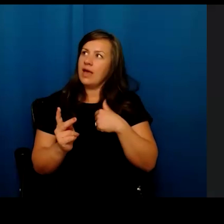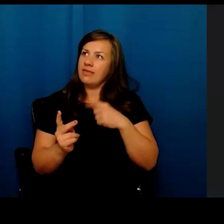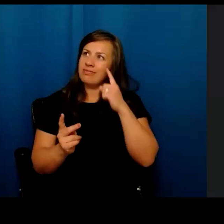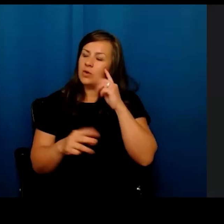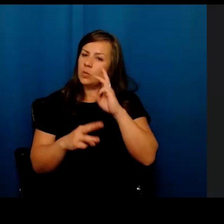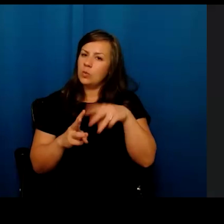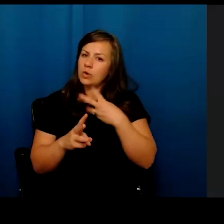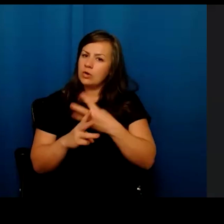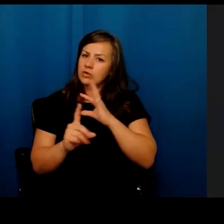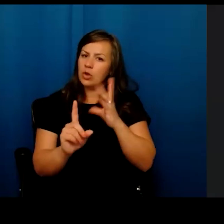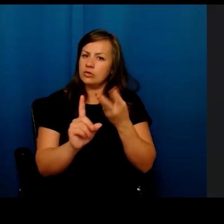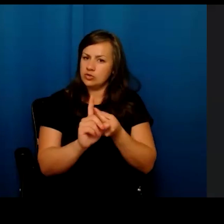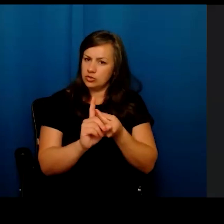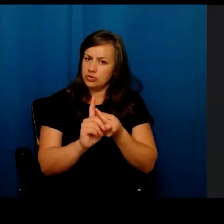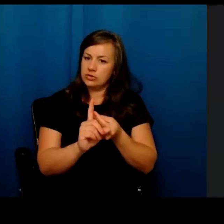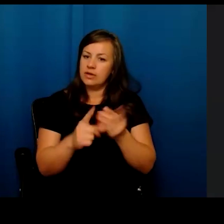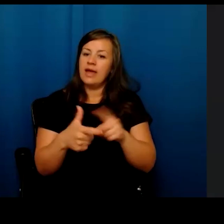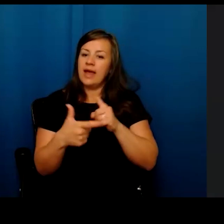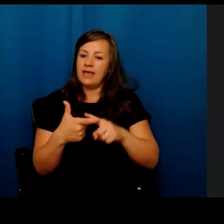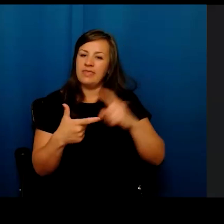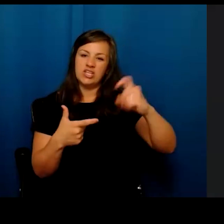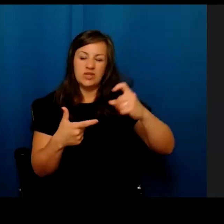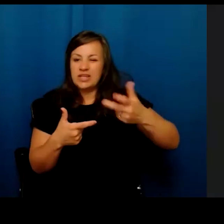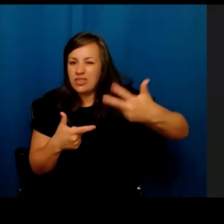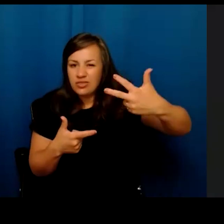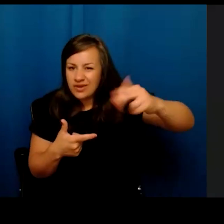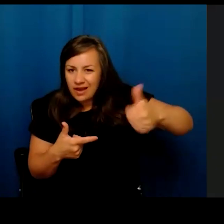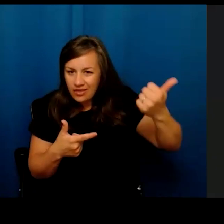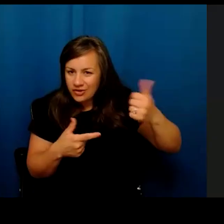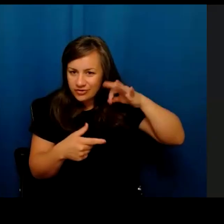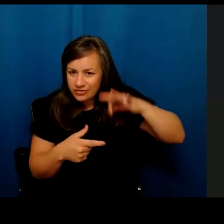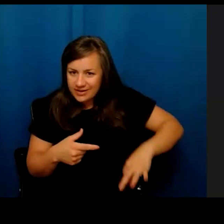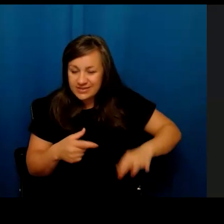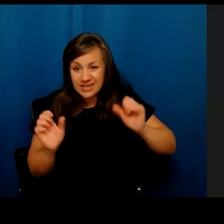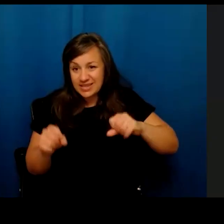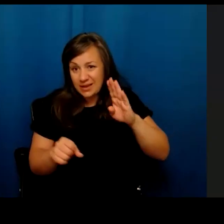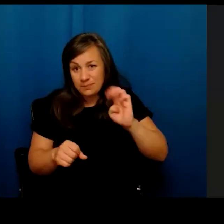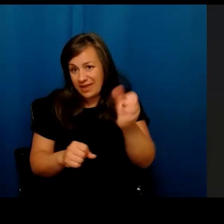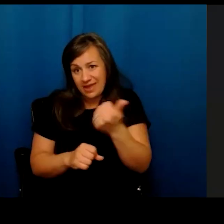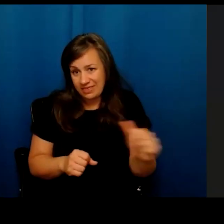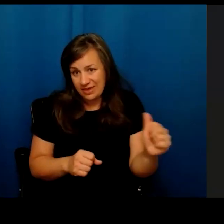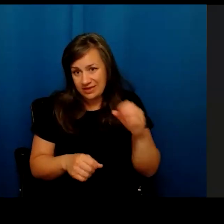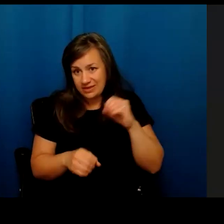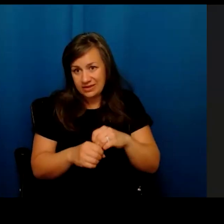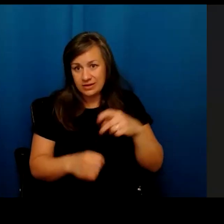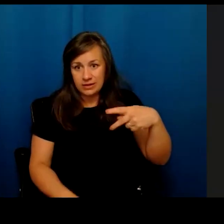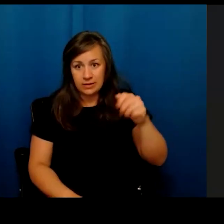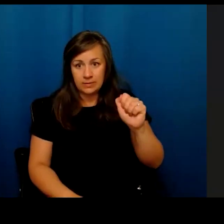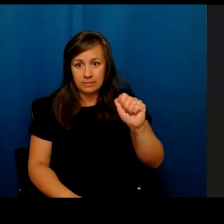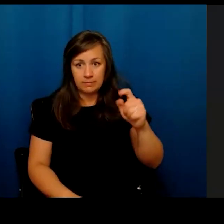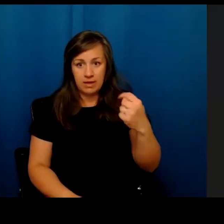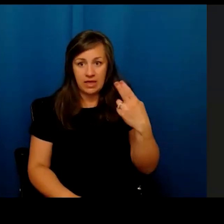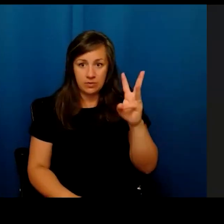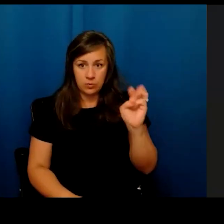cultures. And then you need another 3 credits that can be anything in pathways, and that's usually what the other. Otherwise,